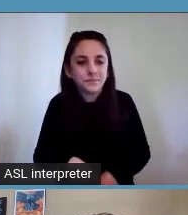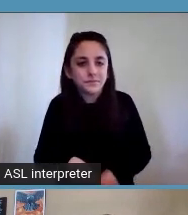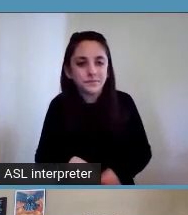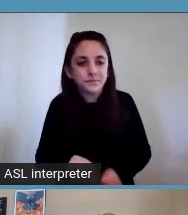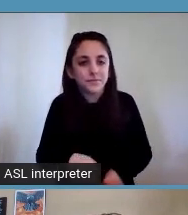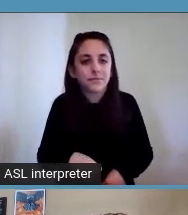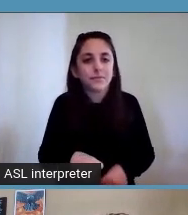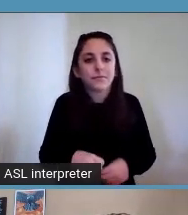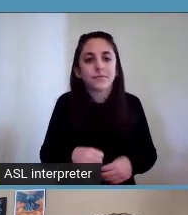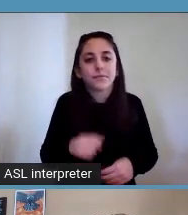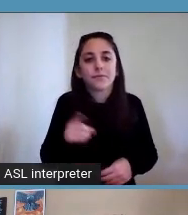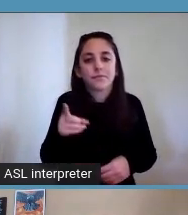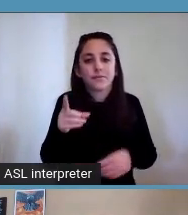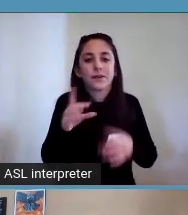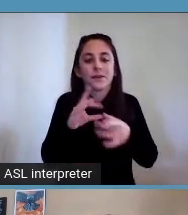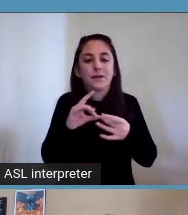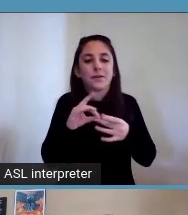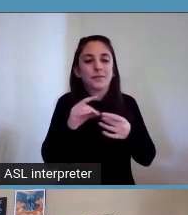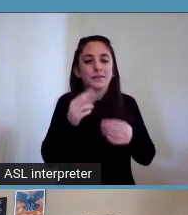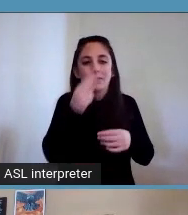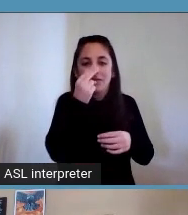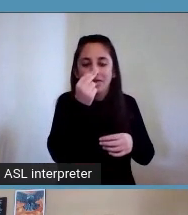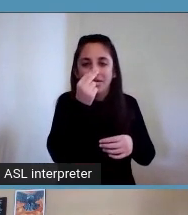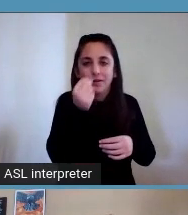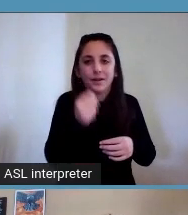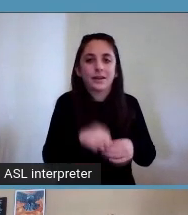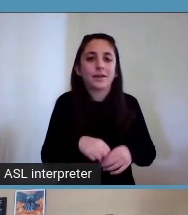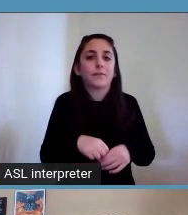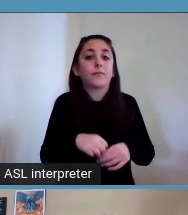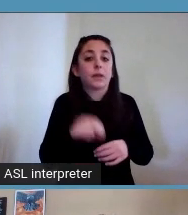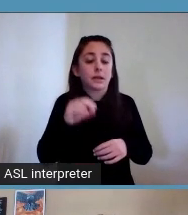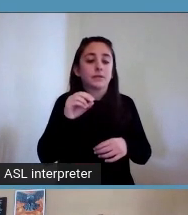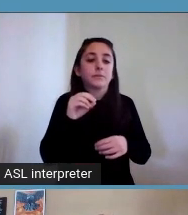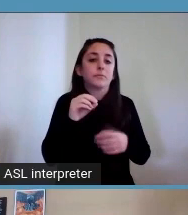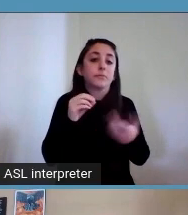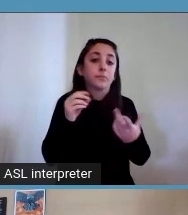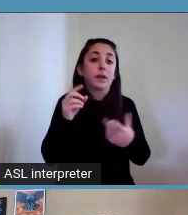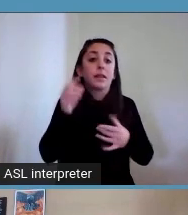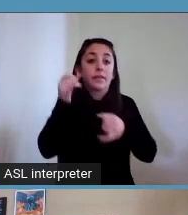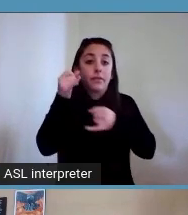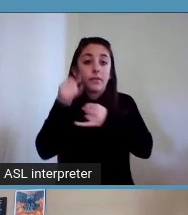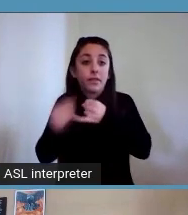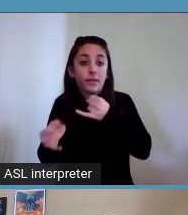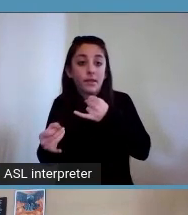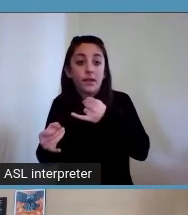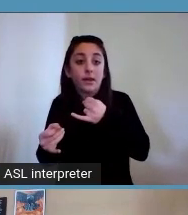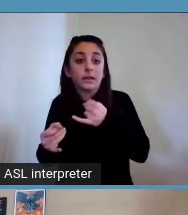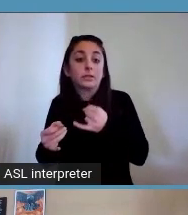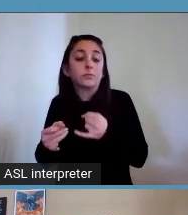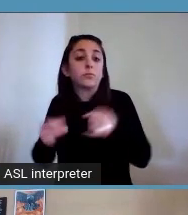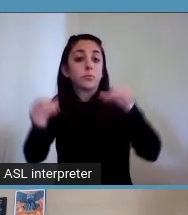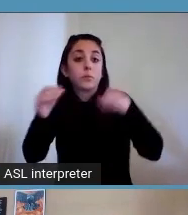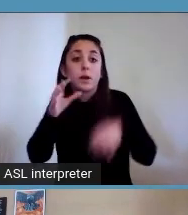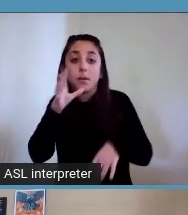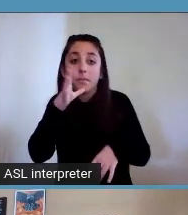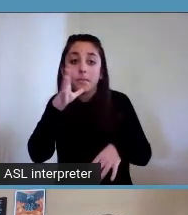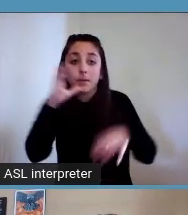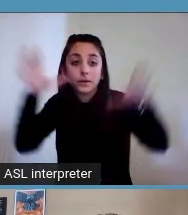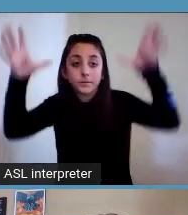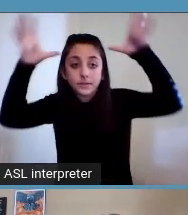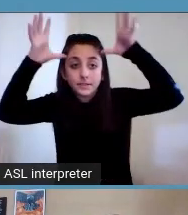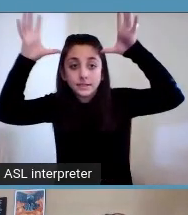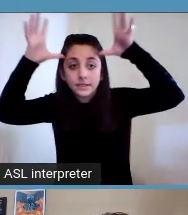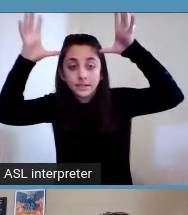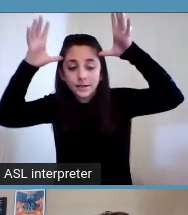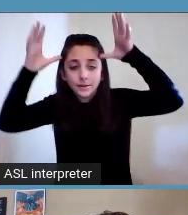And this is a textbook example of camouflage. And then the last photo is of a mama deer licking her